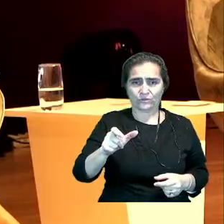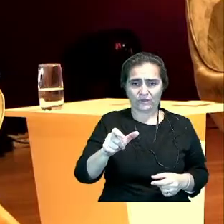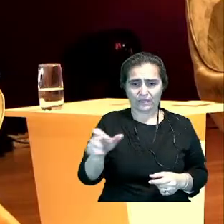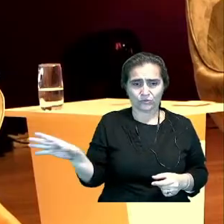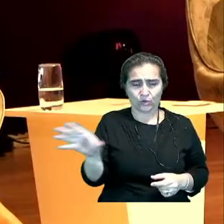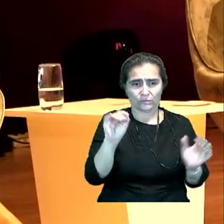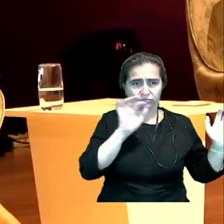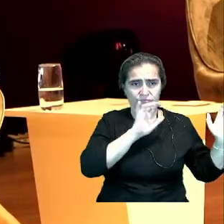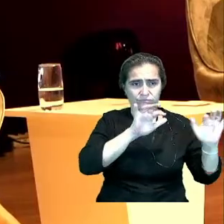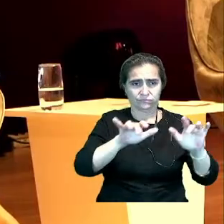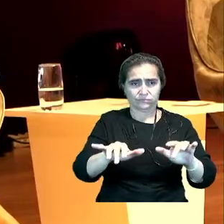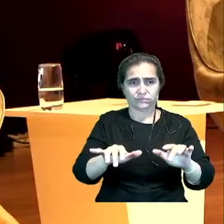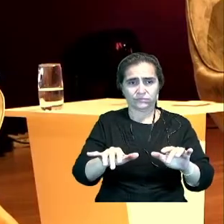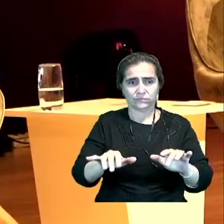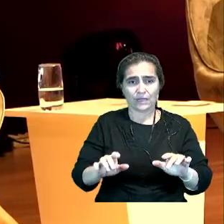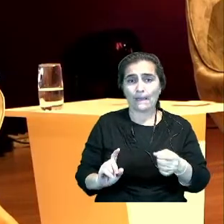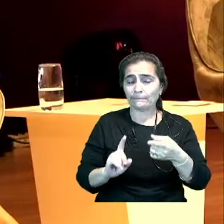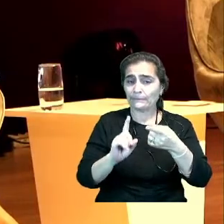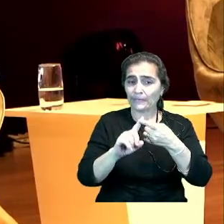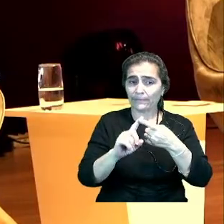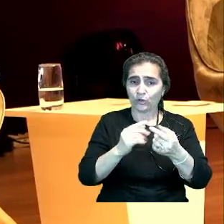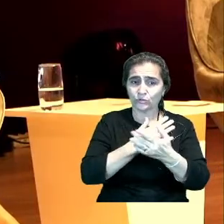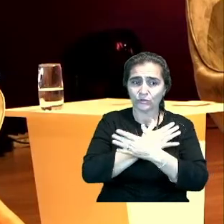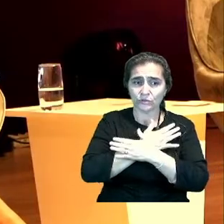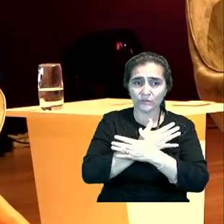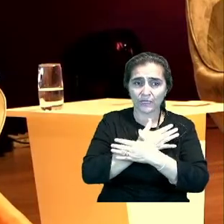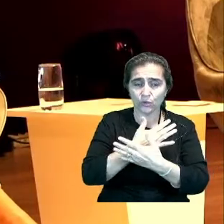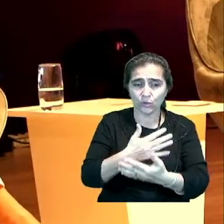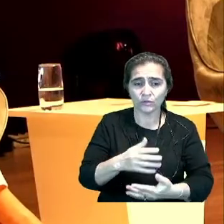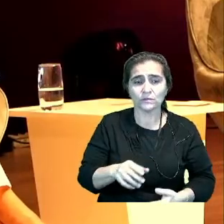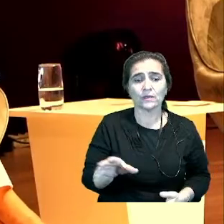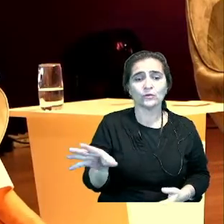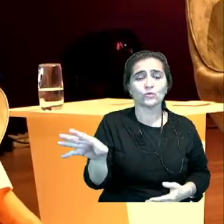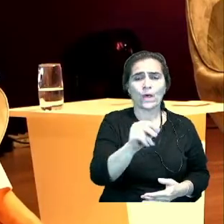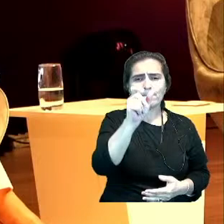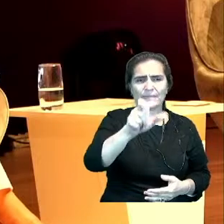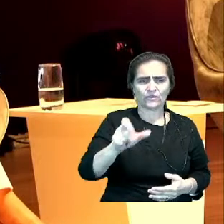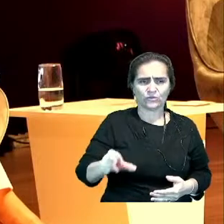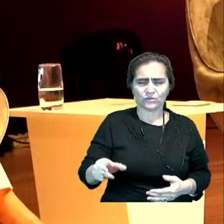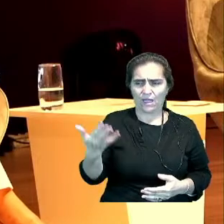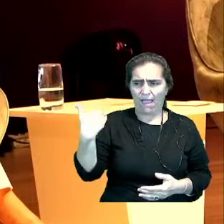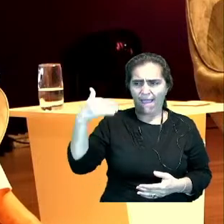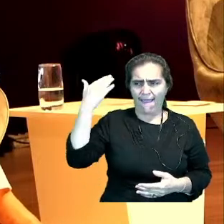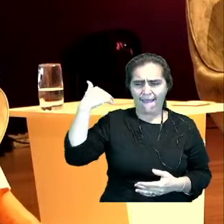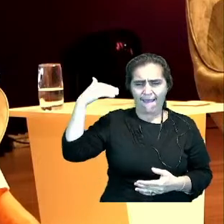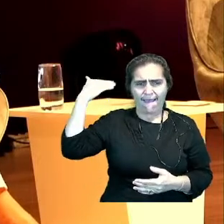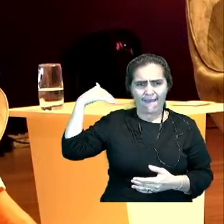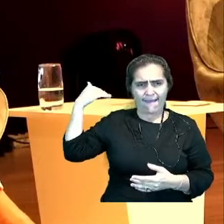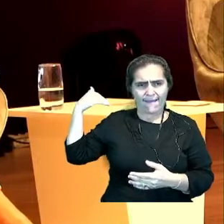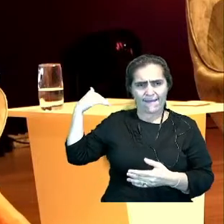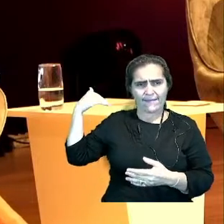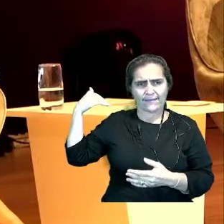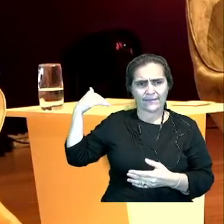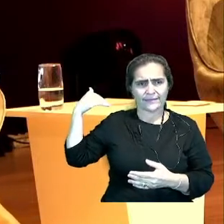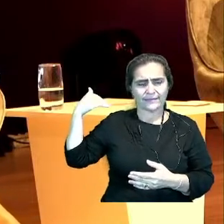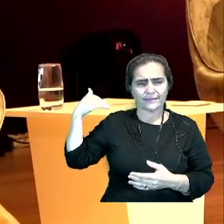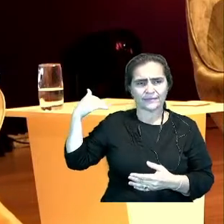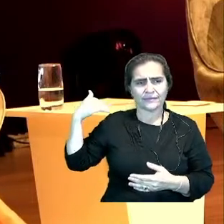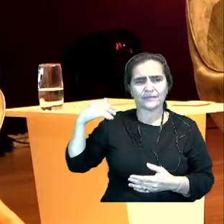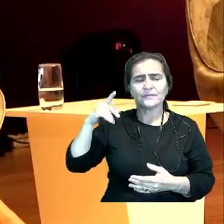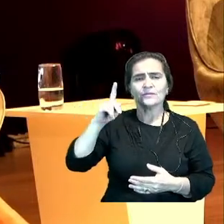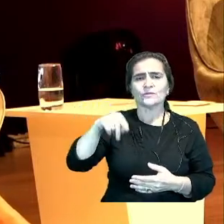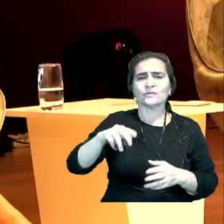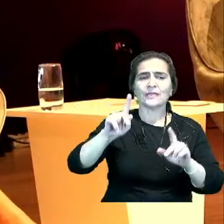all, and appreciating the people here, I would salute the ancestors and